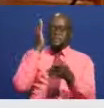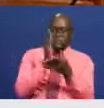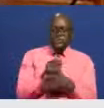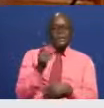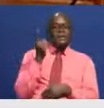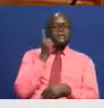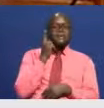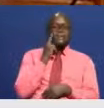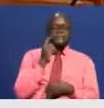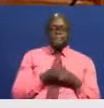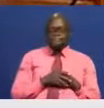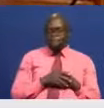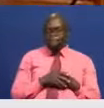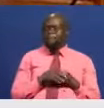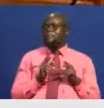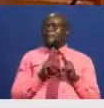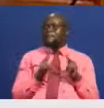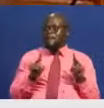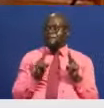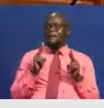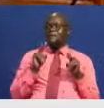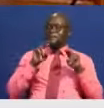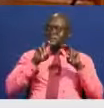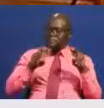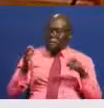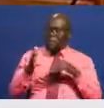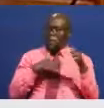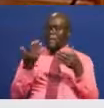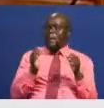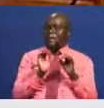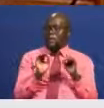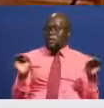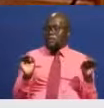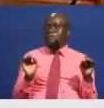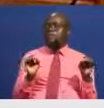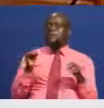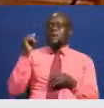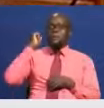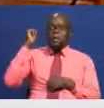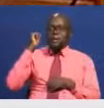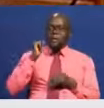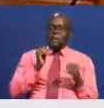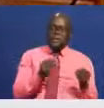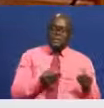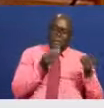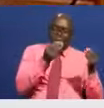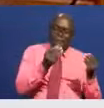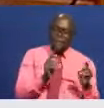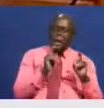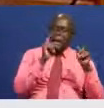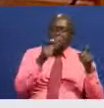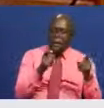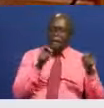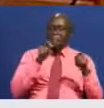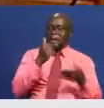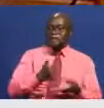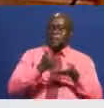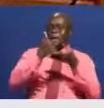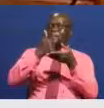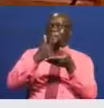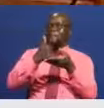look very, very deeply into whether or not political reward has really managed to help